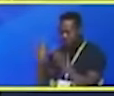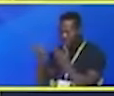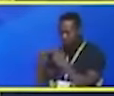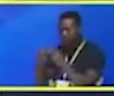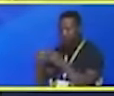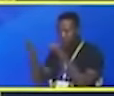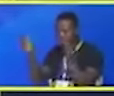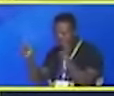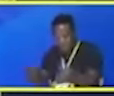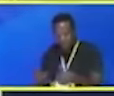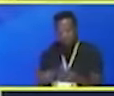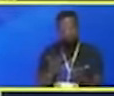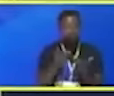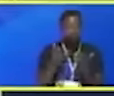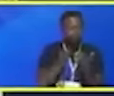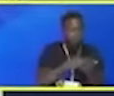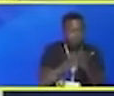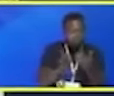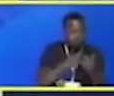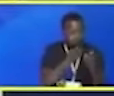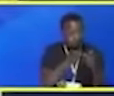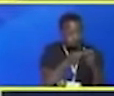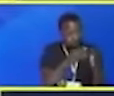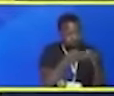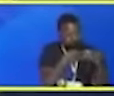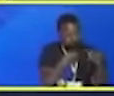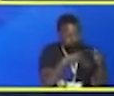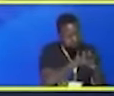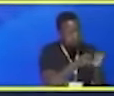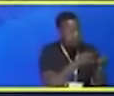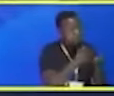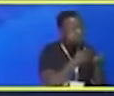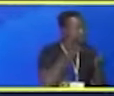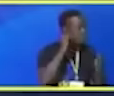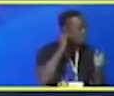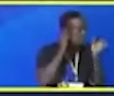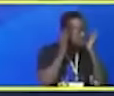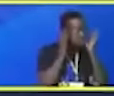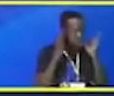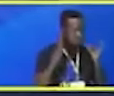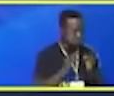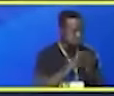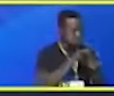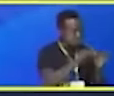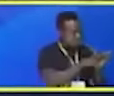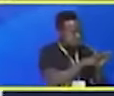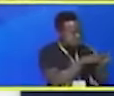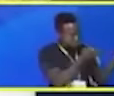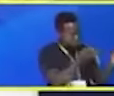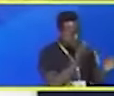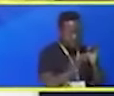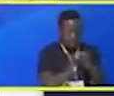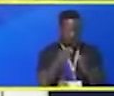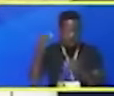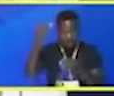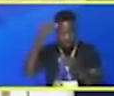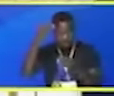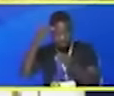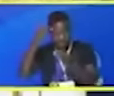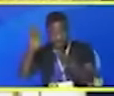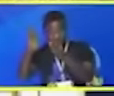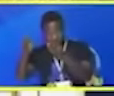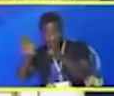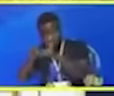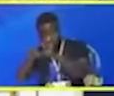Are we together? In fact, even the door to your jewelry, the jewelry box can be open. But if the main door is